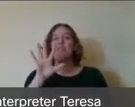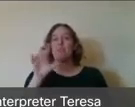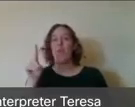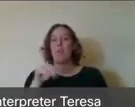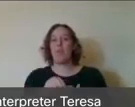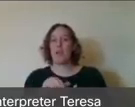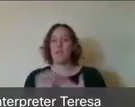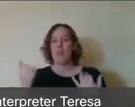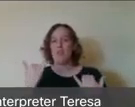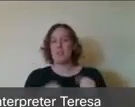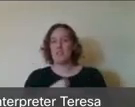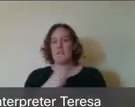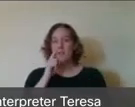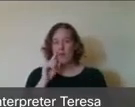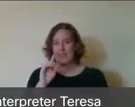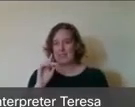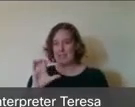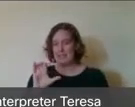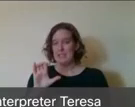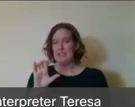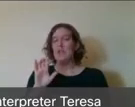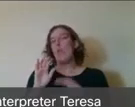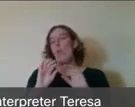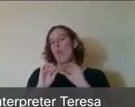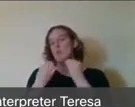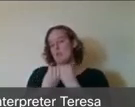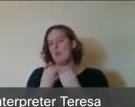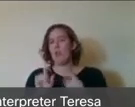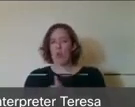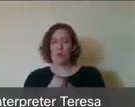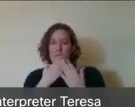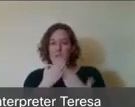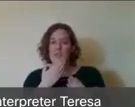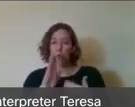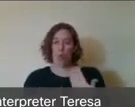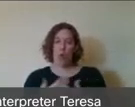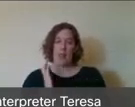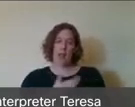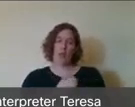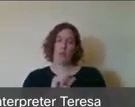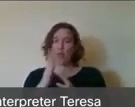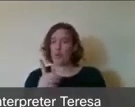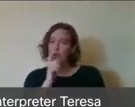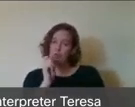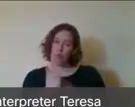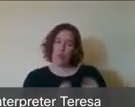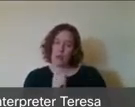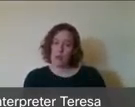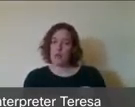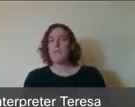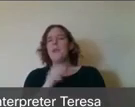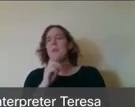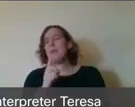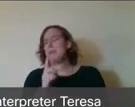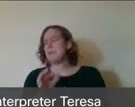DC organizations. Also, a thank you to all of our employees who donated, and a special thank